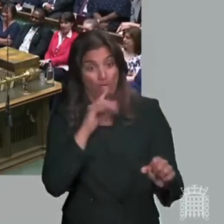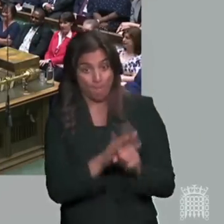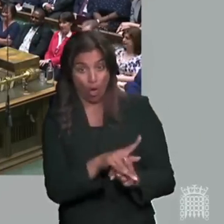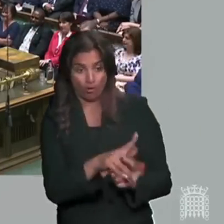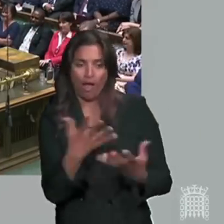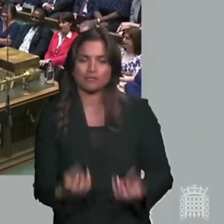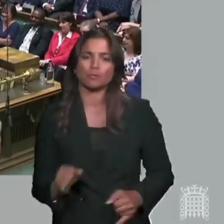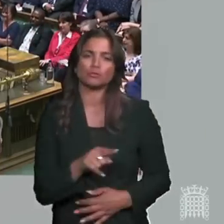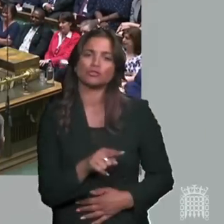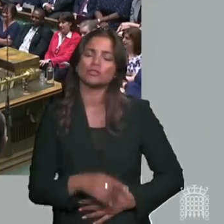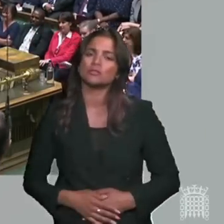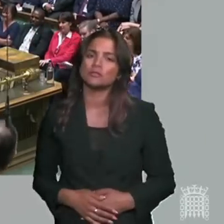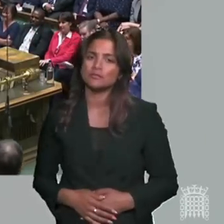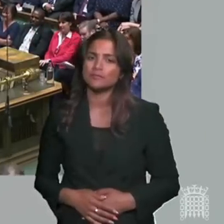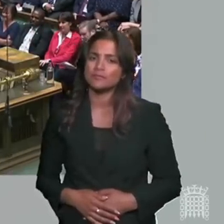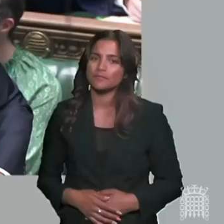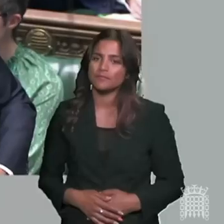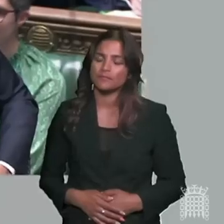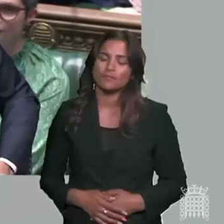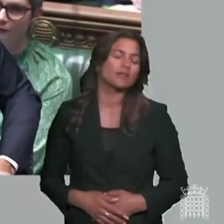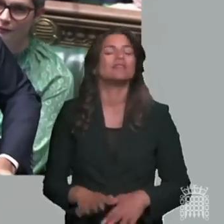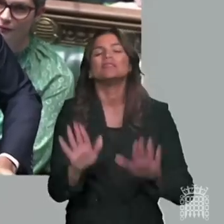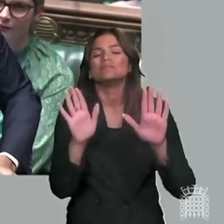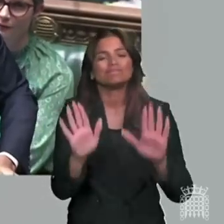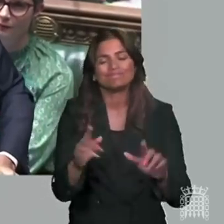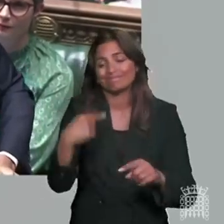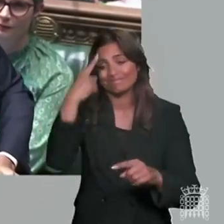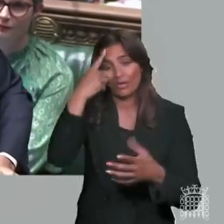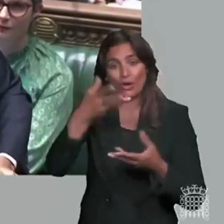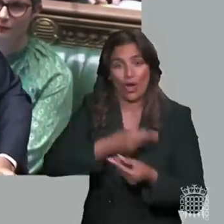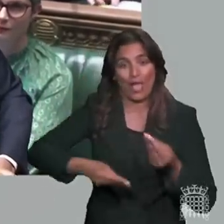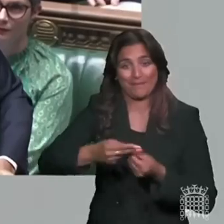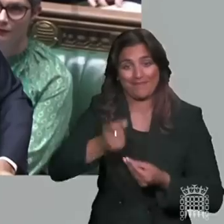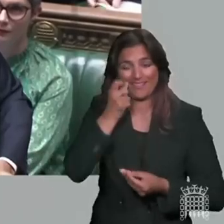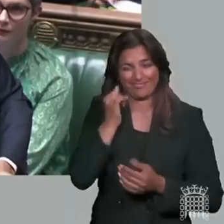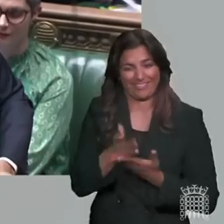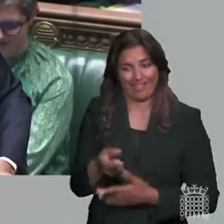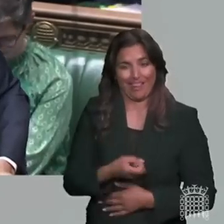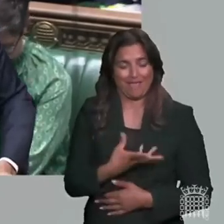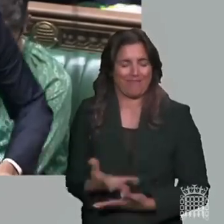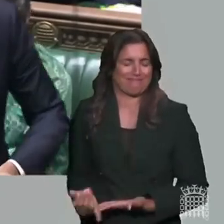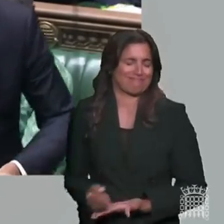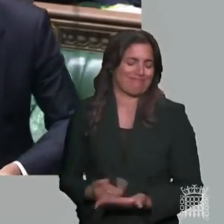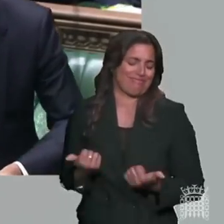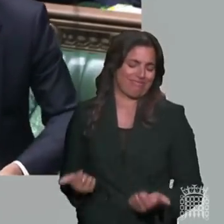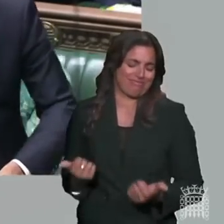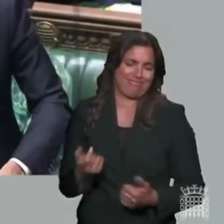Mr. Speaker, if you want disastrous economic ideas, all you have to do is Labour's economic policy on